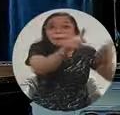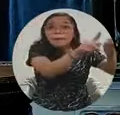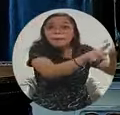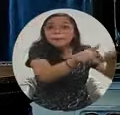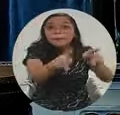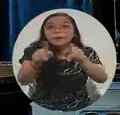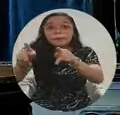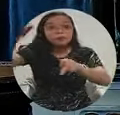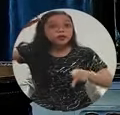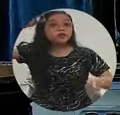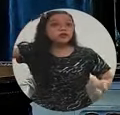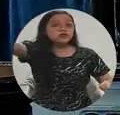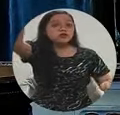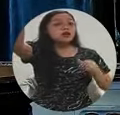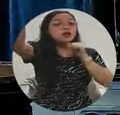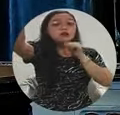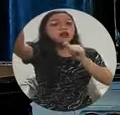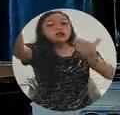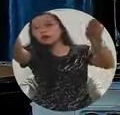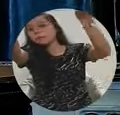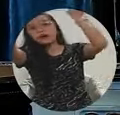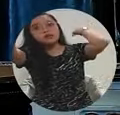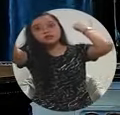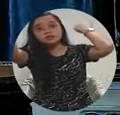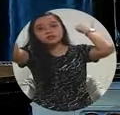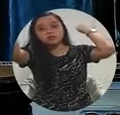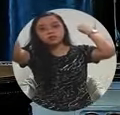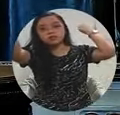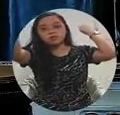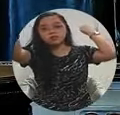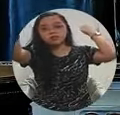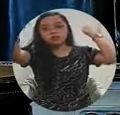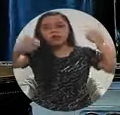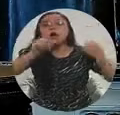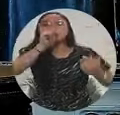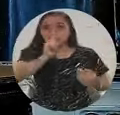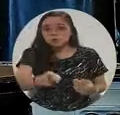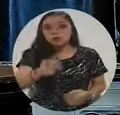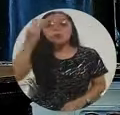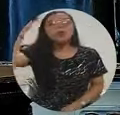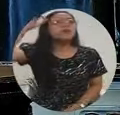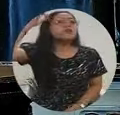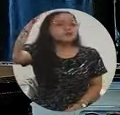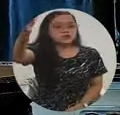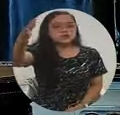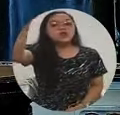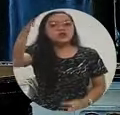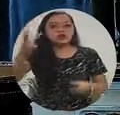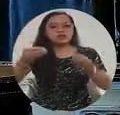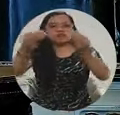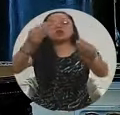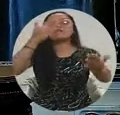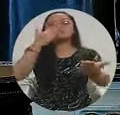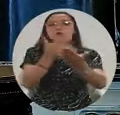I'm not going to look at the future. I'm going to establish myself today so that I can be guaranteed of the future.